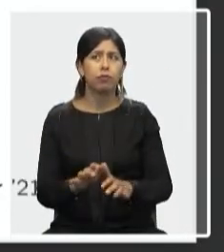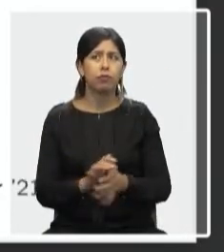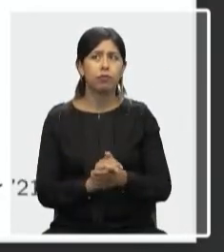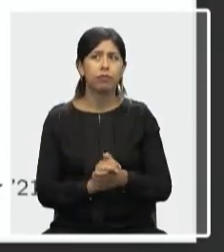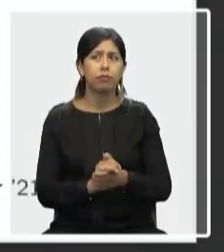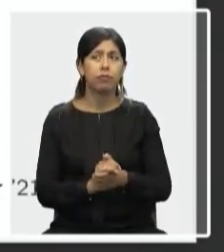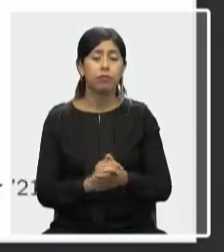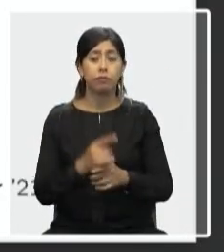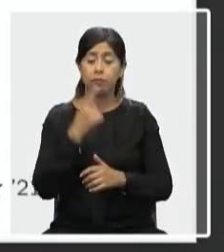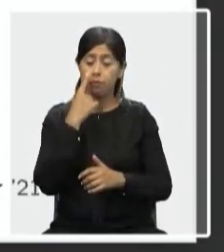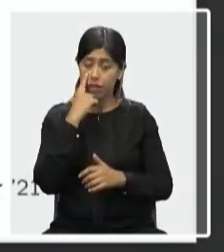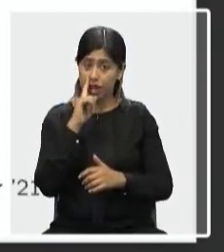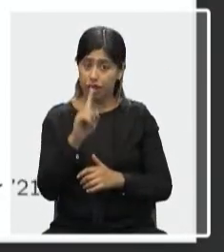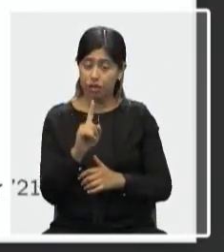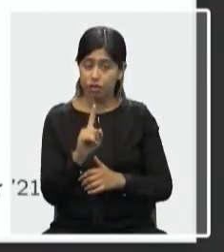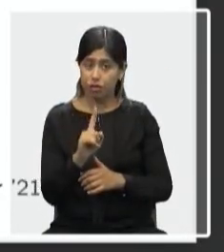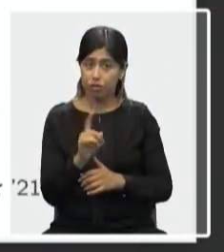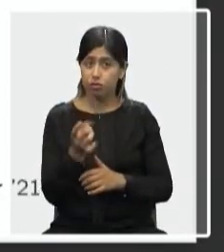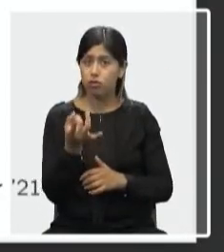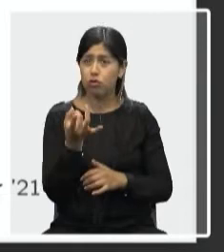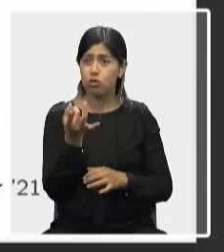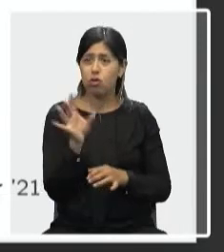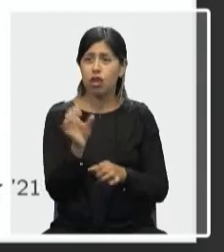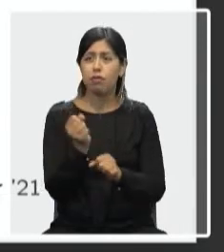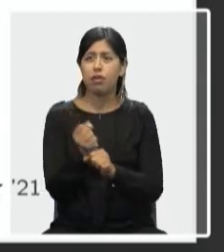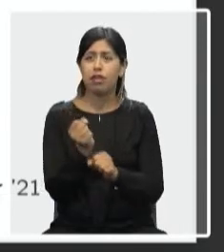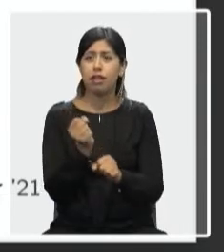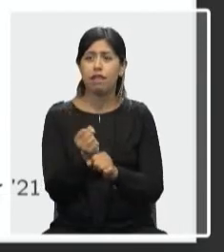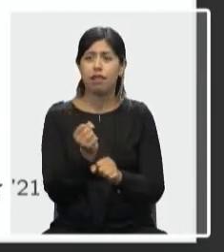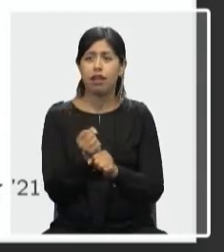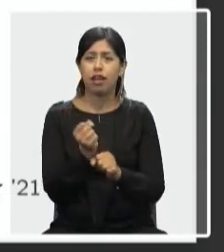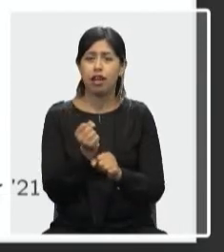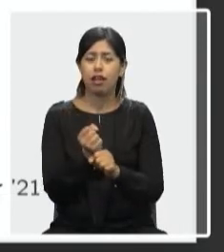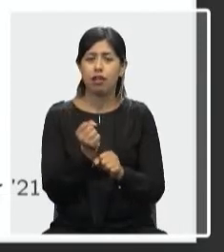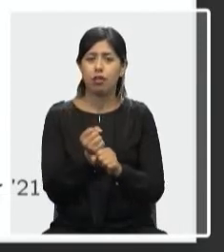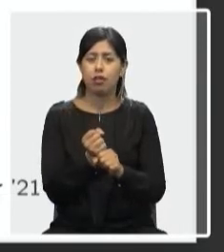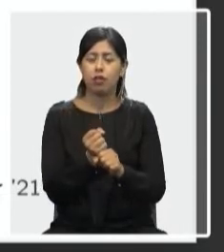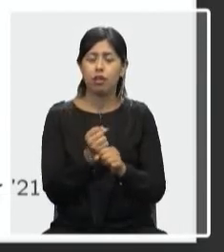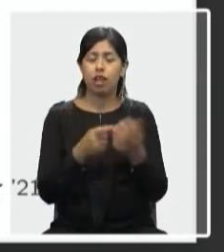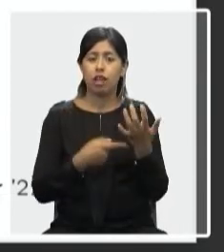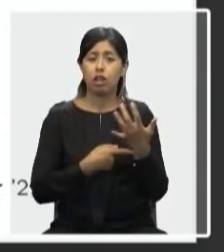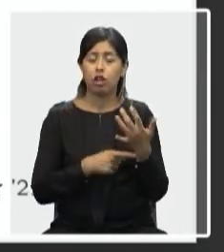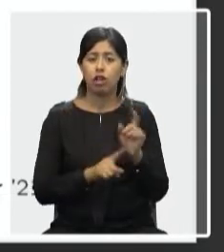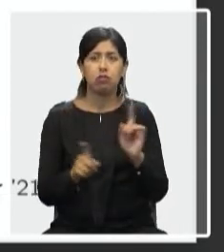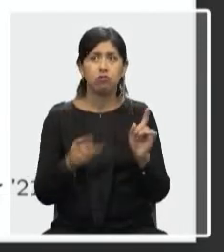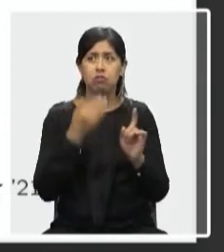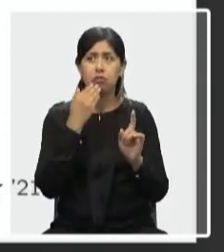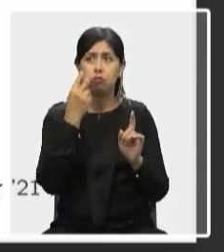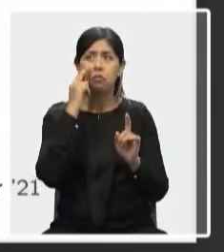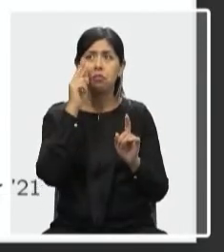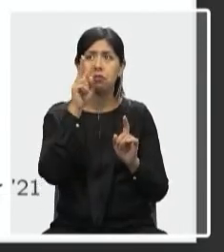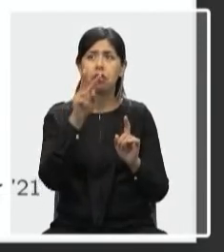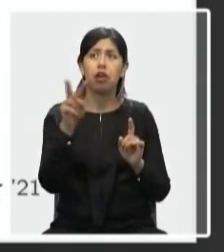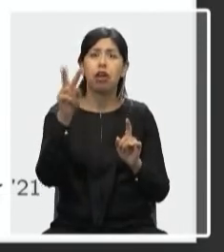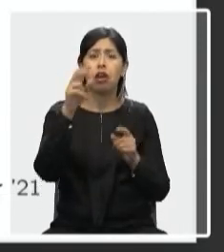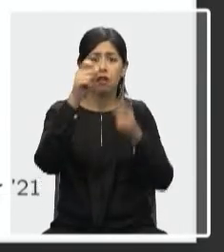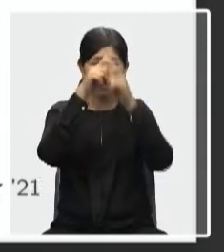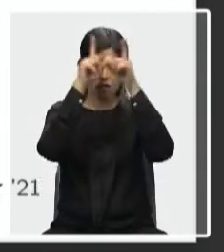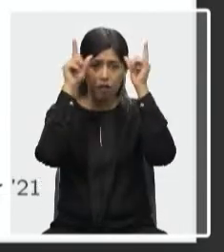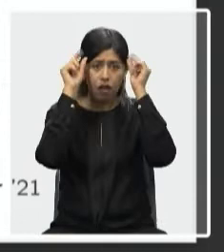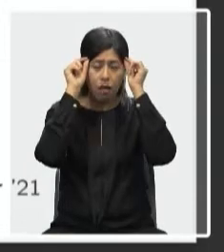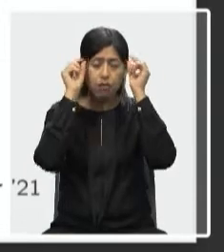new titles and new growth among registered nurses, among childcare workers, among hairdressers and cosmetologists, among psychologists